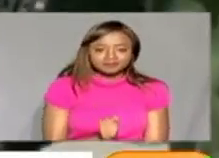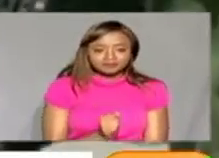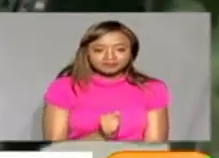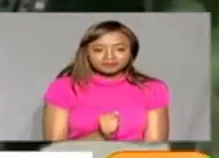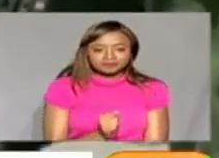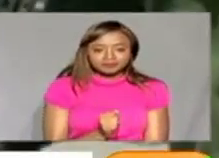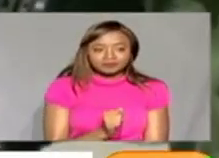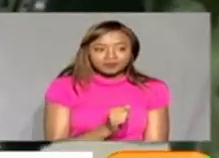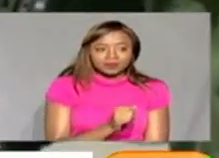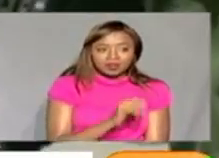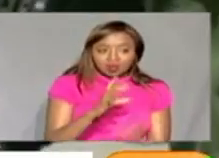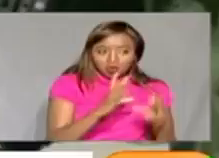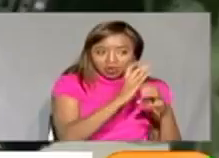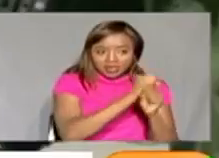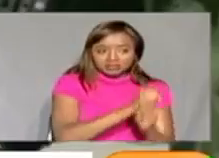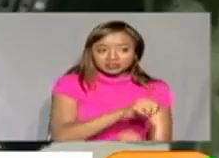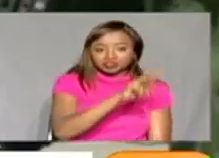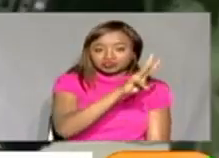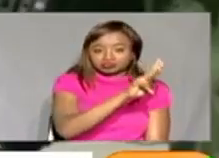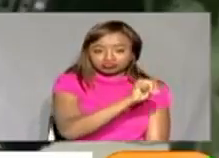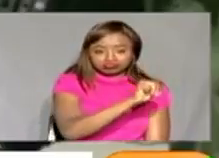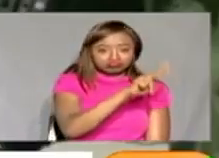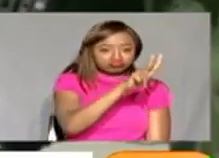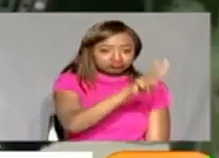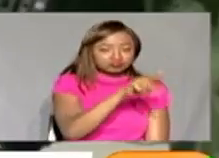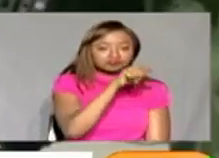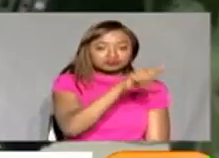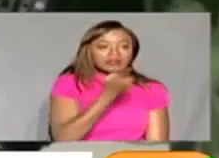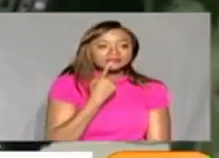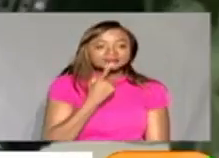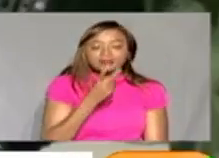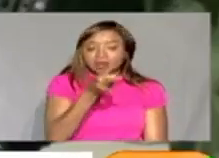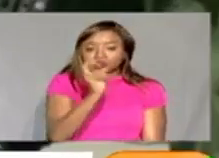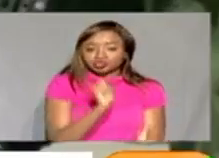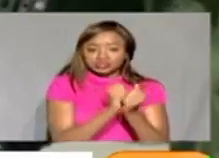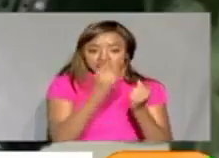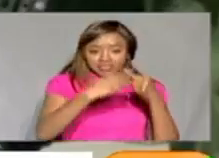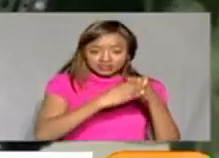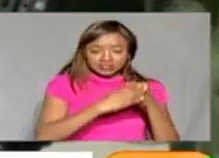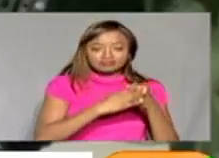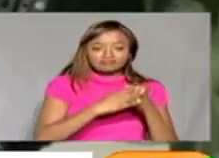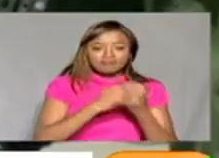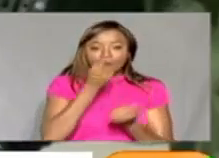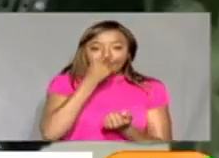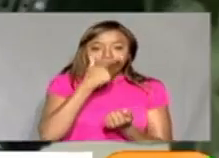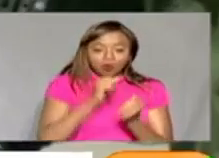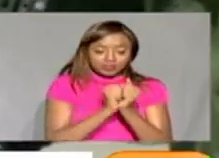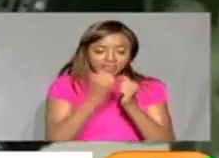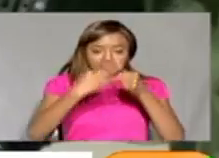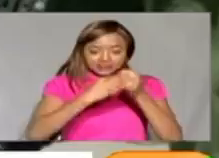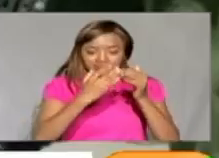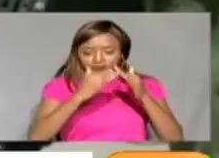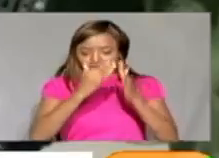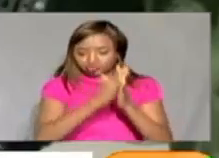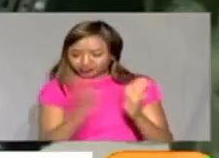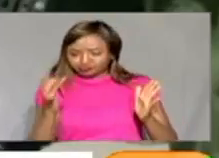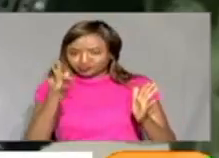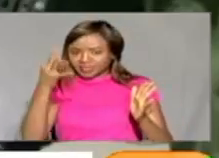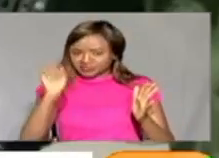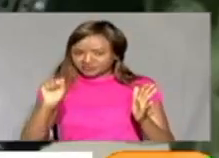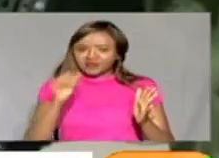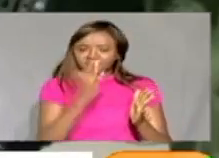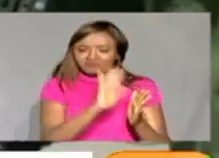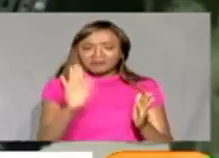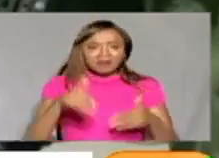Missing Voices organization, in 2019, 107 youths aged between 18 to 35 lost